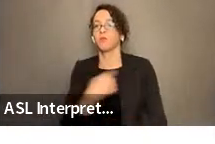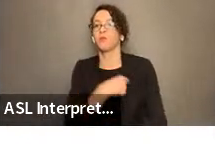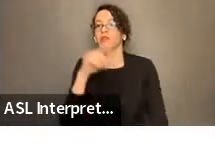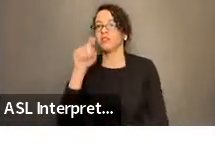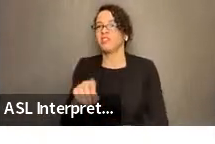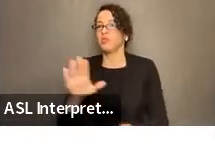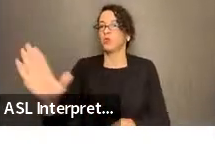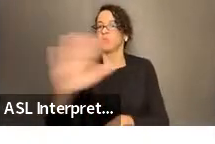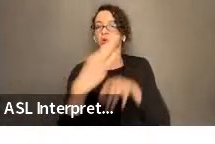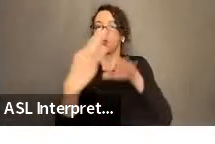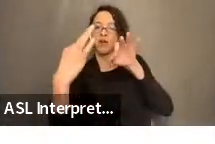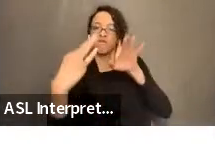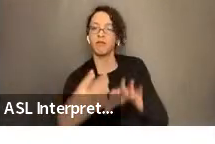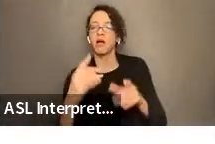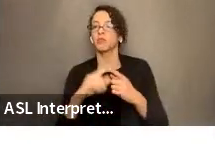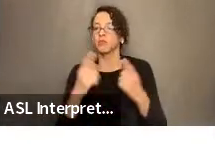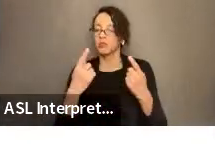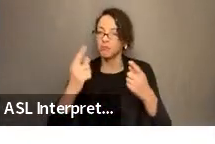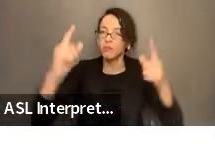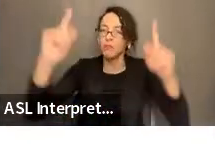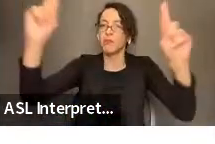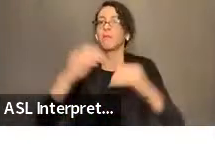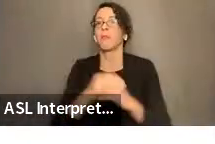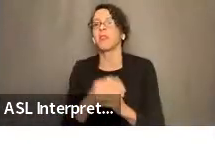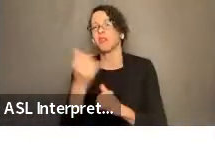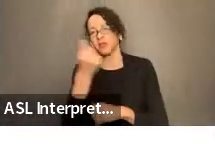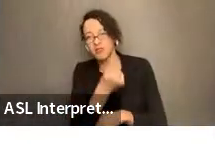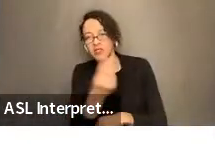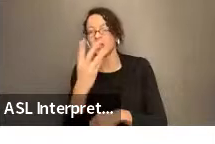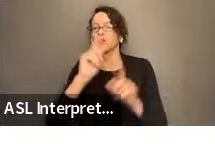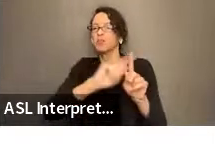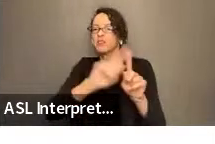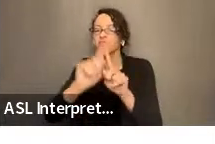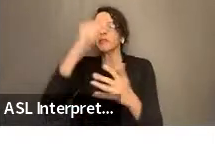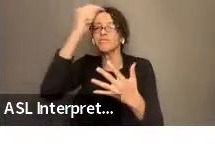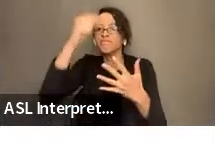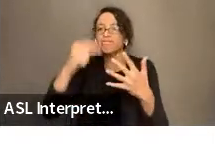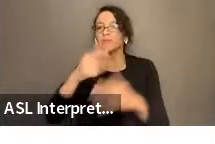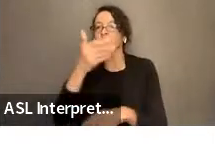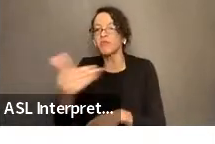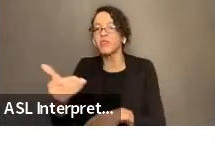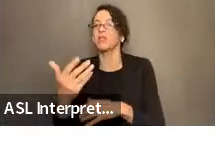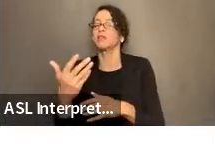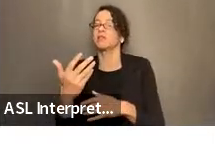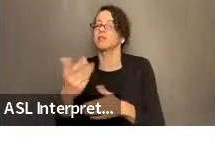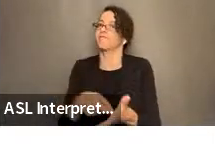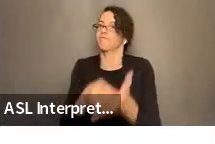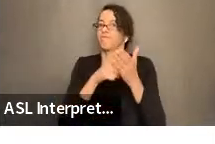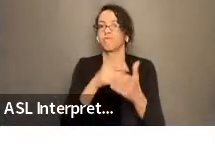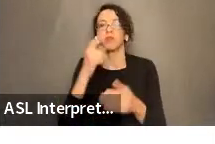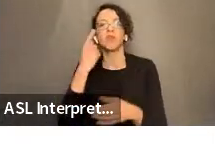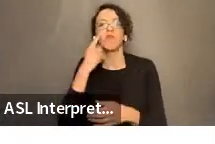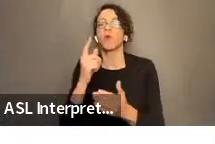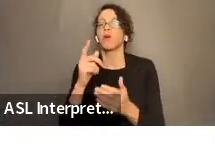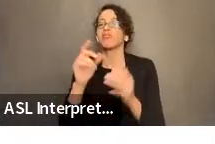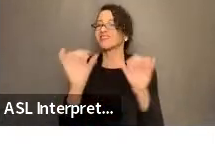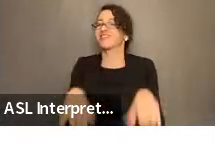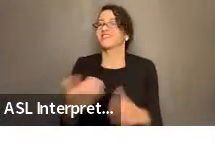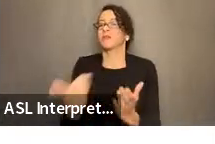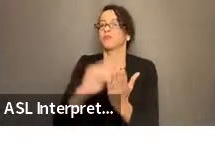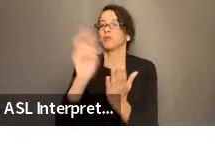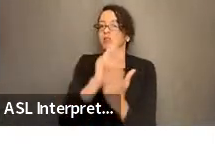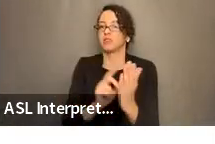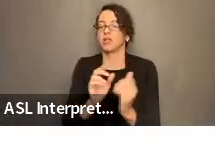that go into a system redesign, and we want user experience, our system partner feedback,